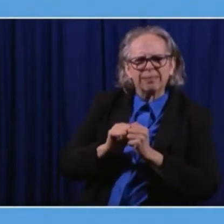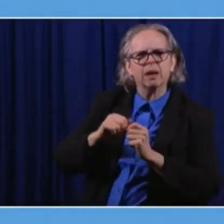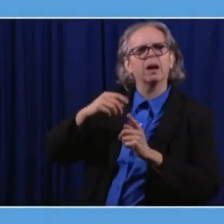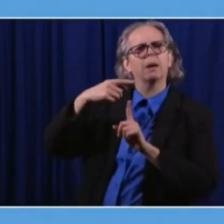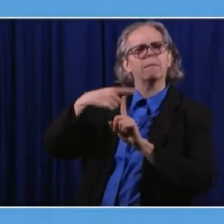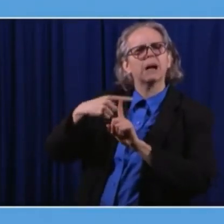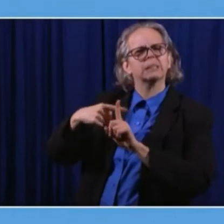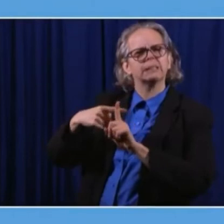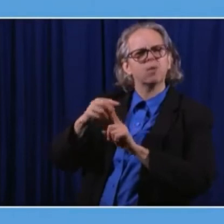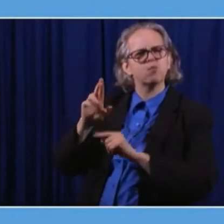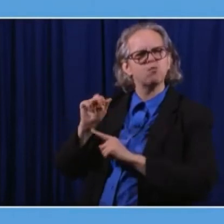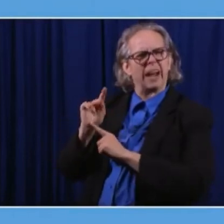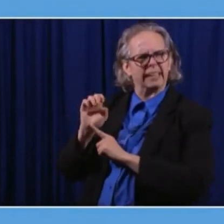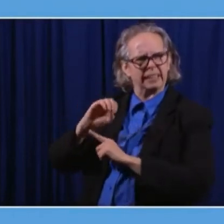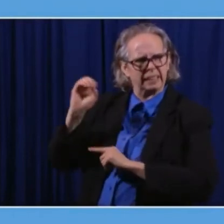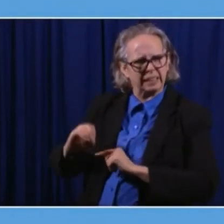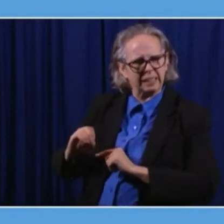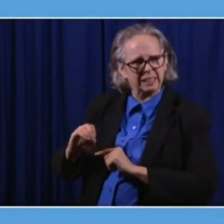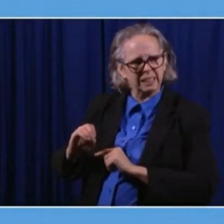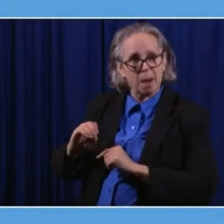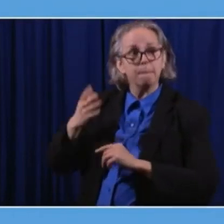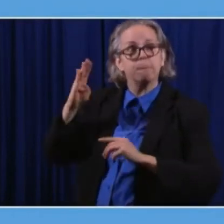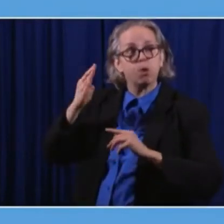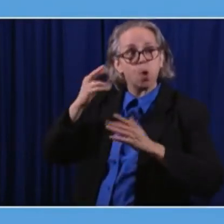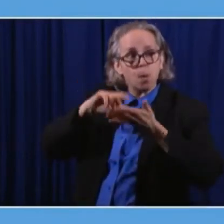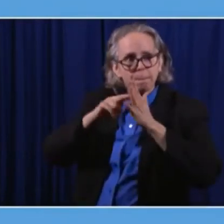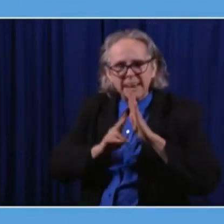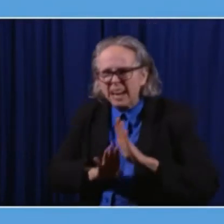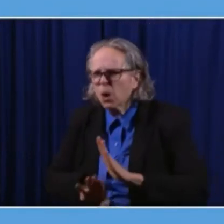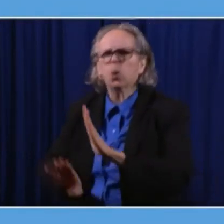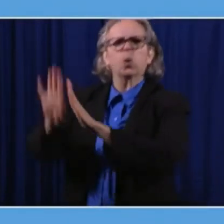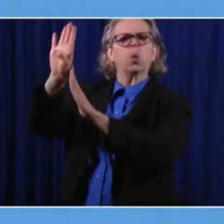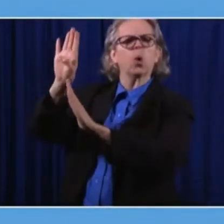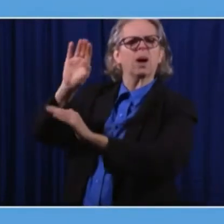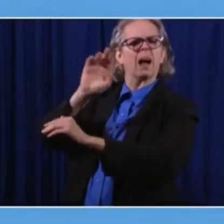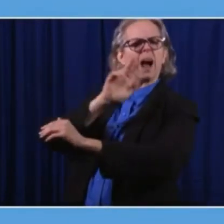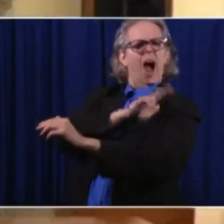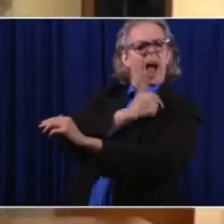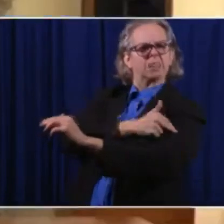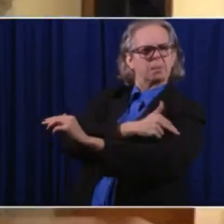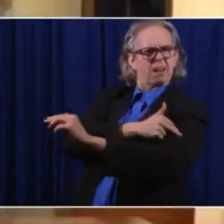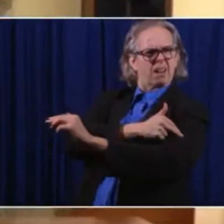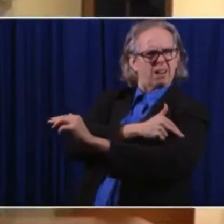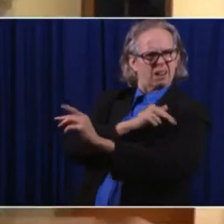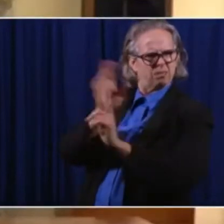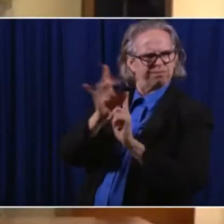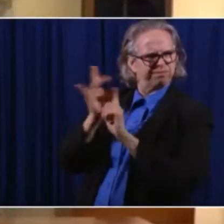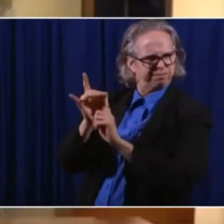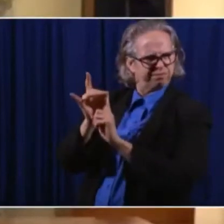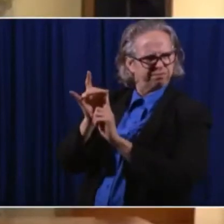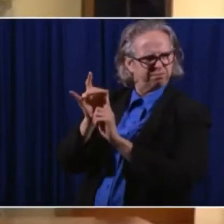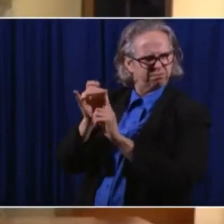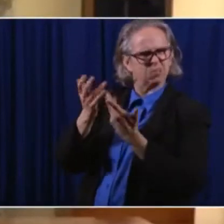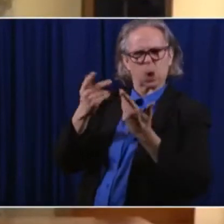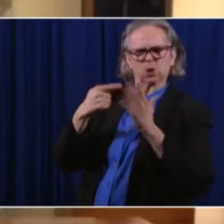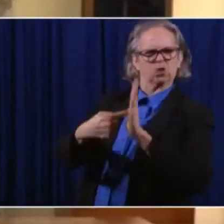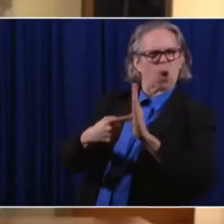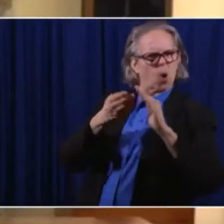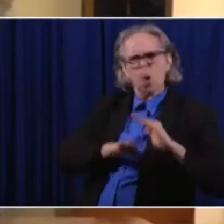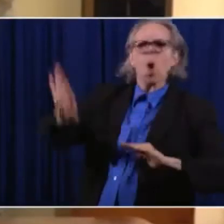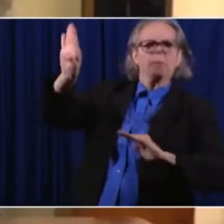positive hospitalized is the purple. So just a dramatic change. I spent